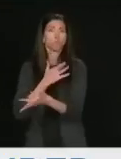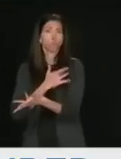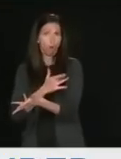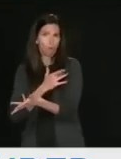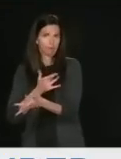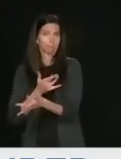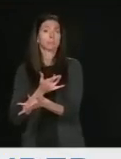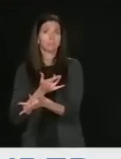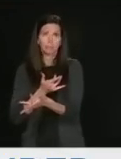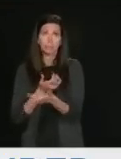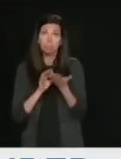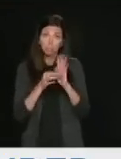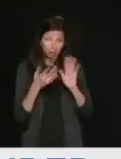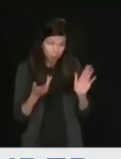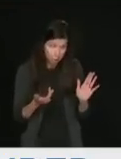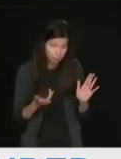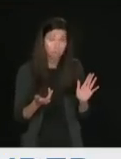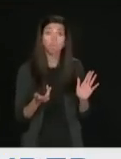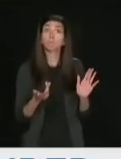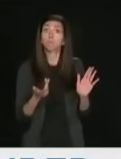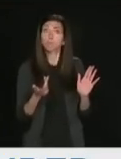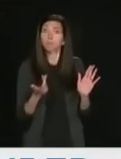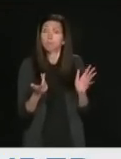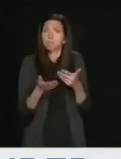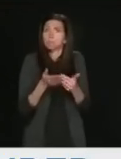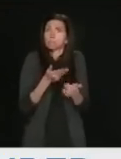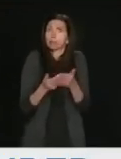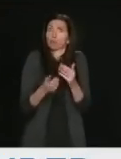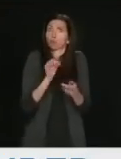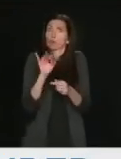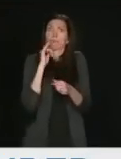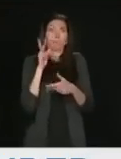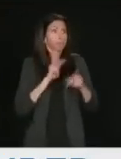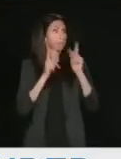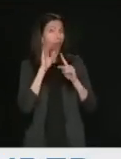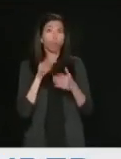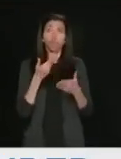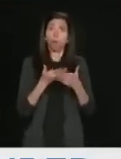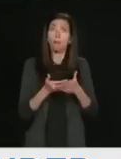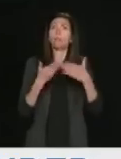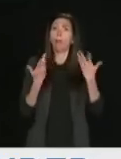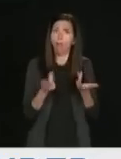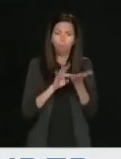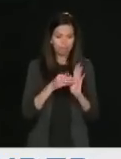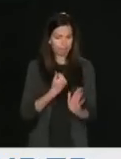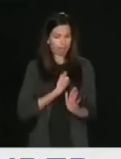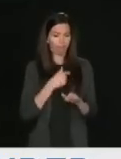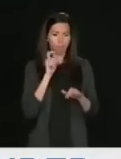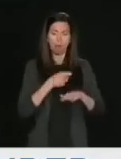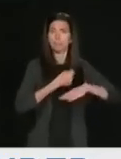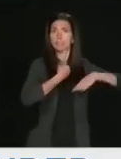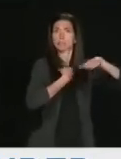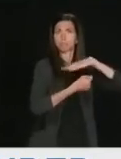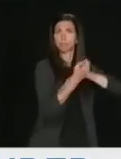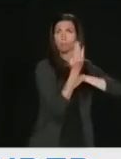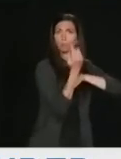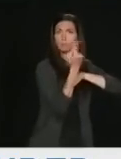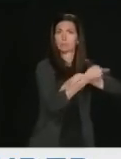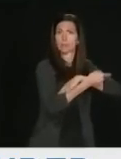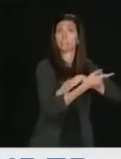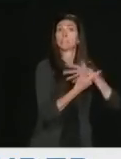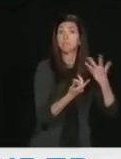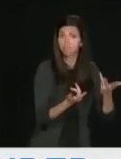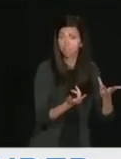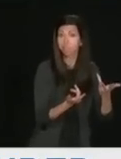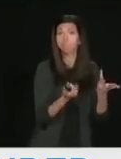arrival of people into Canada, even now, but certainly once we get to a point where non-essential travel picks